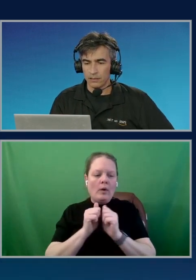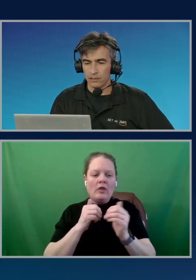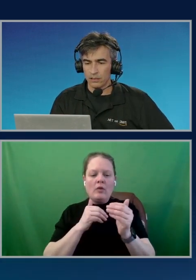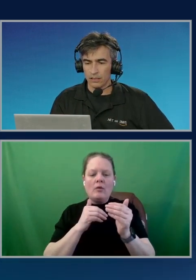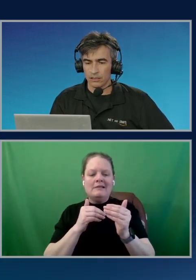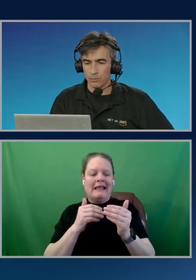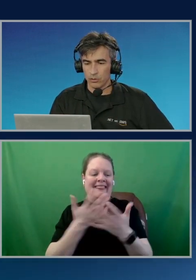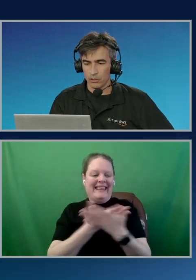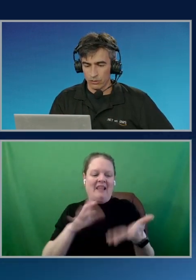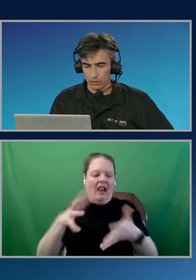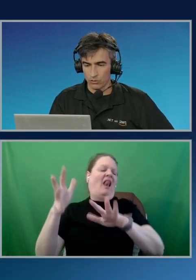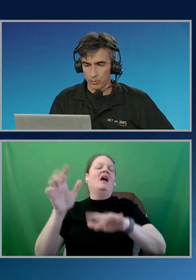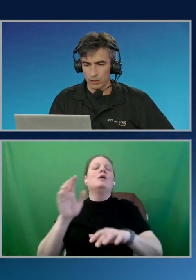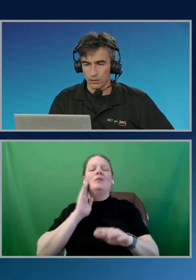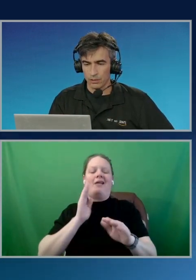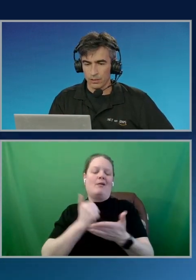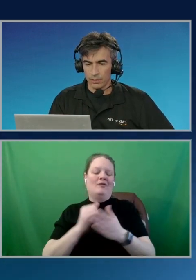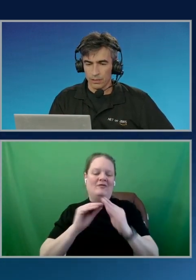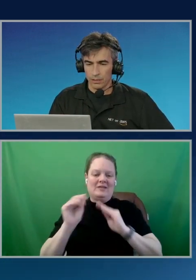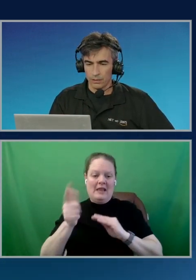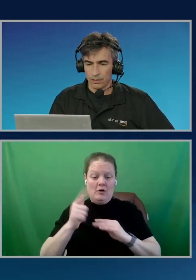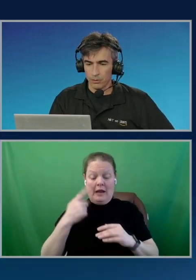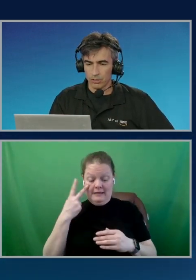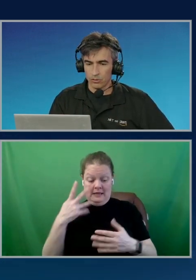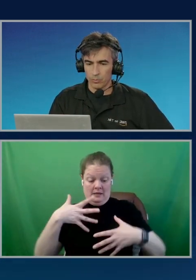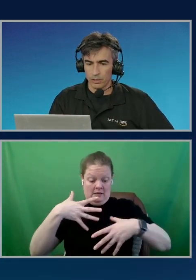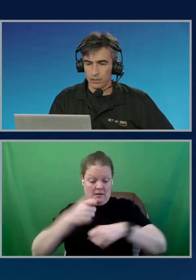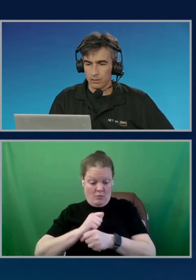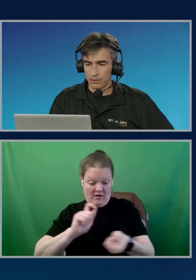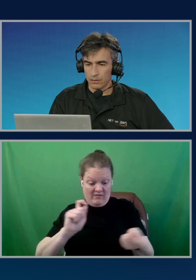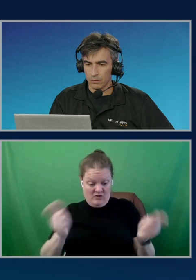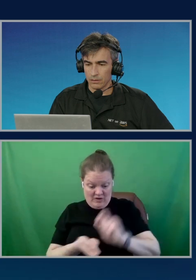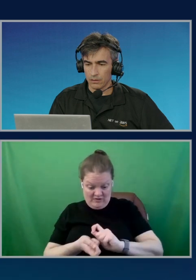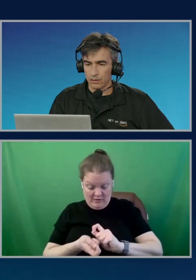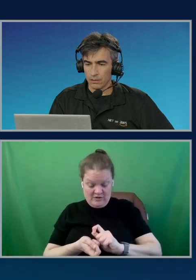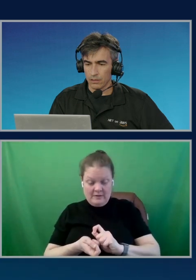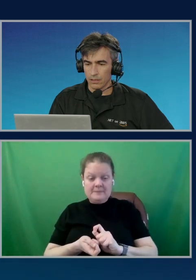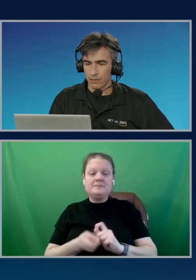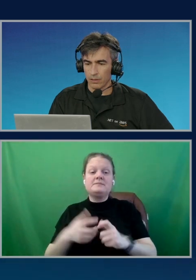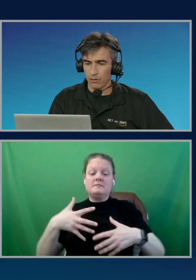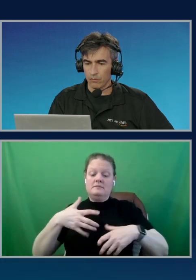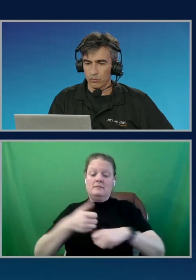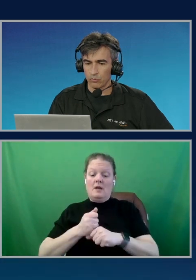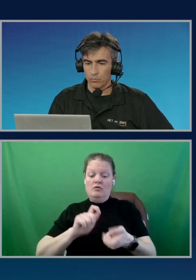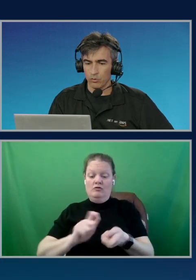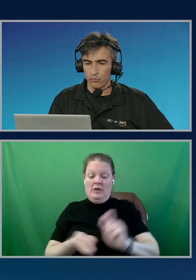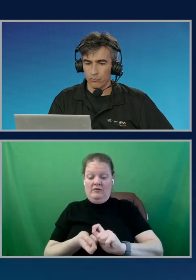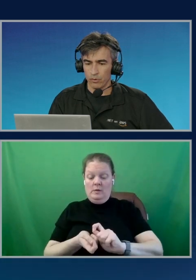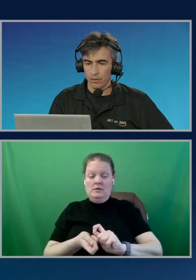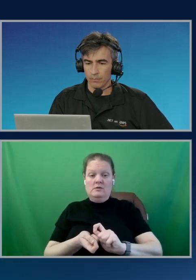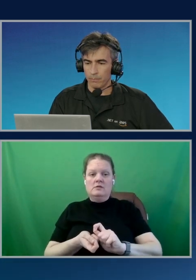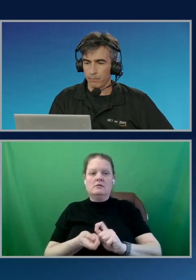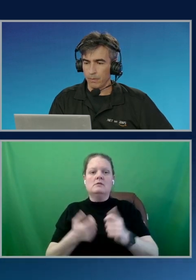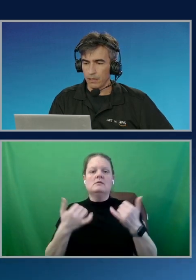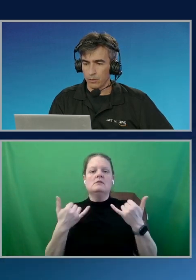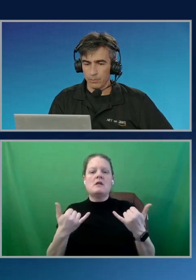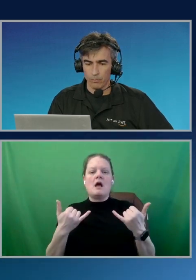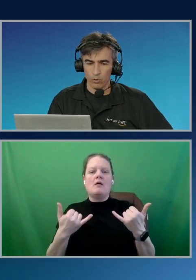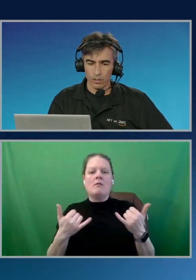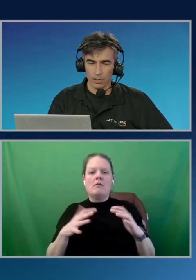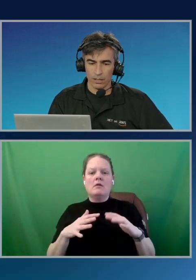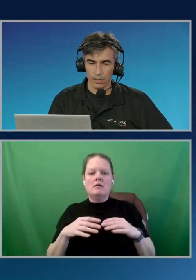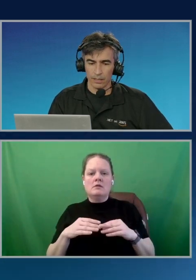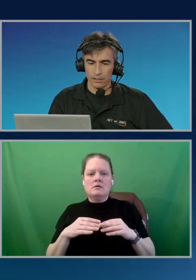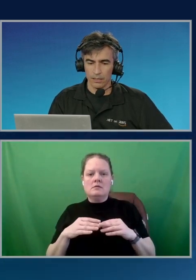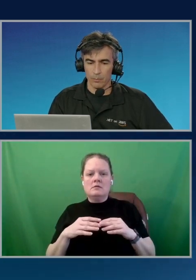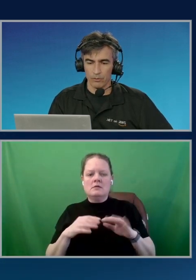I can see a summary of the transformation. In the summary of transformation, now have to move a little bit